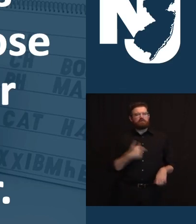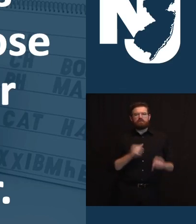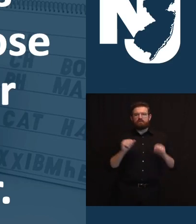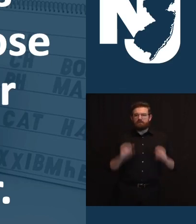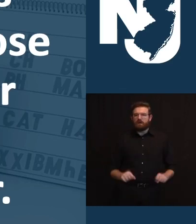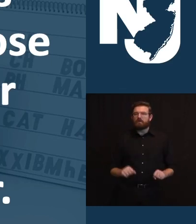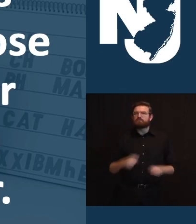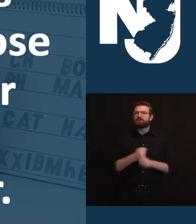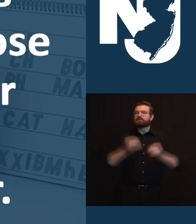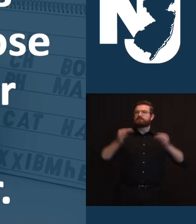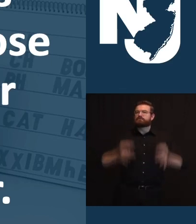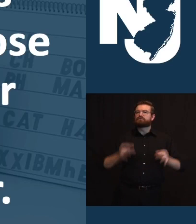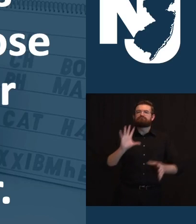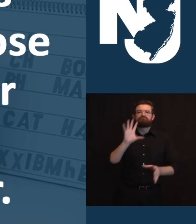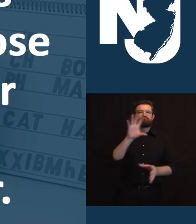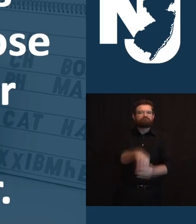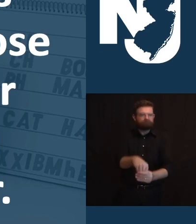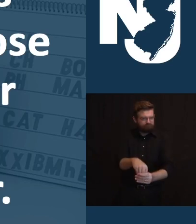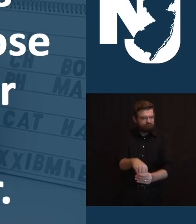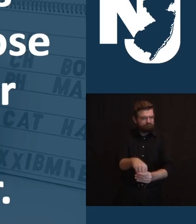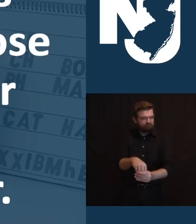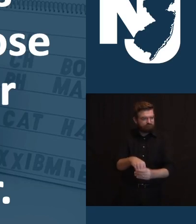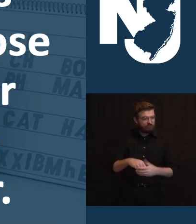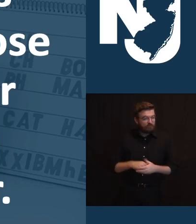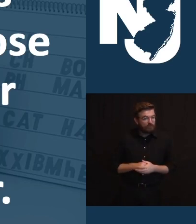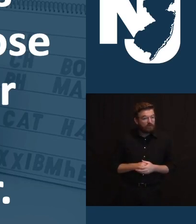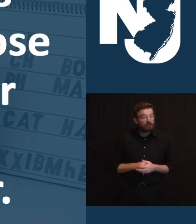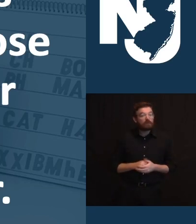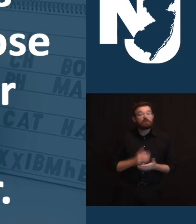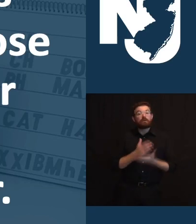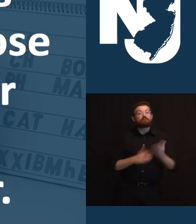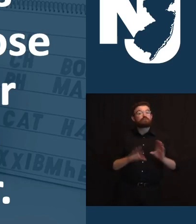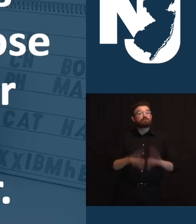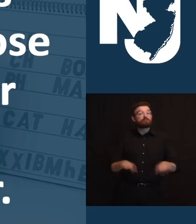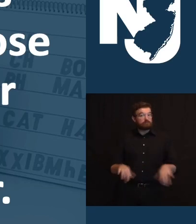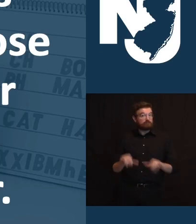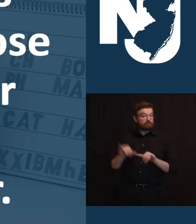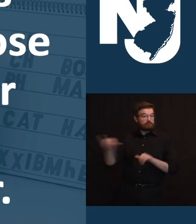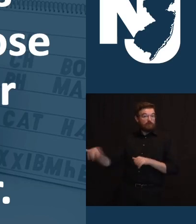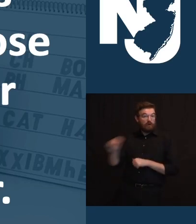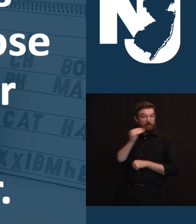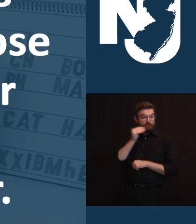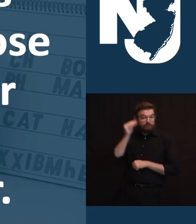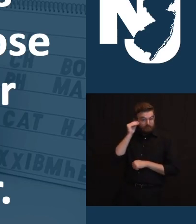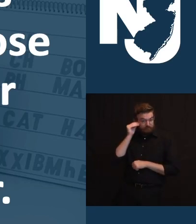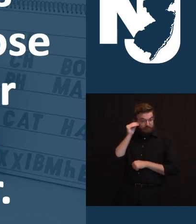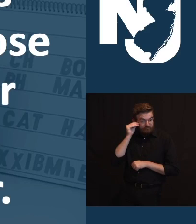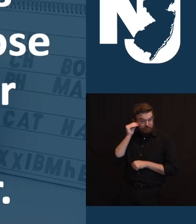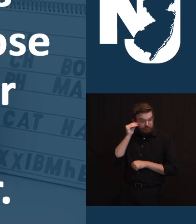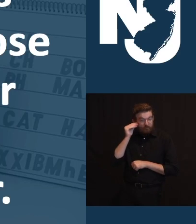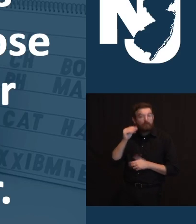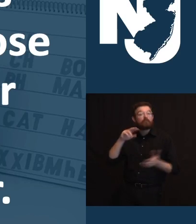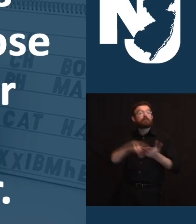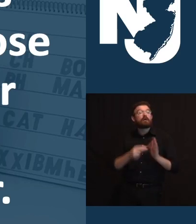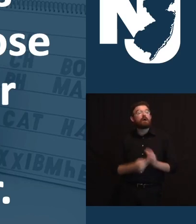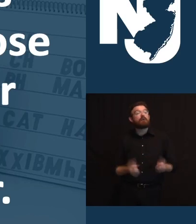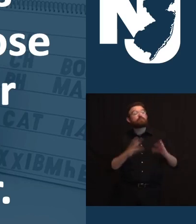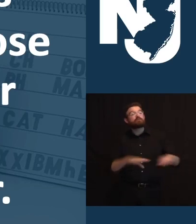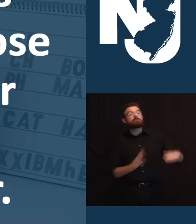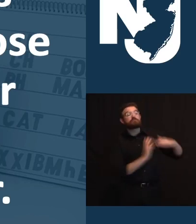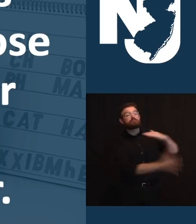and allow classroom spaces to stretch further, to ensure proper social distancing for